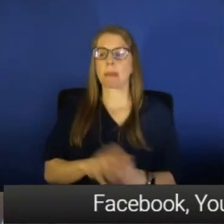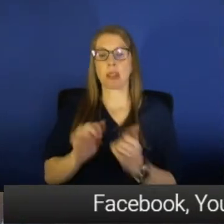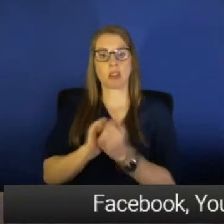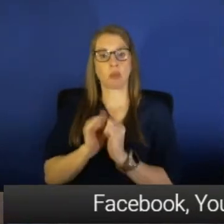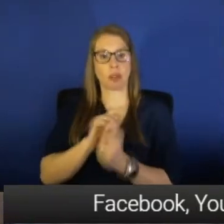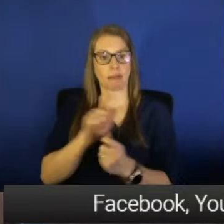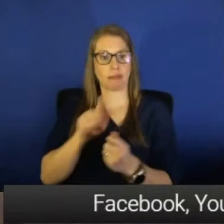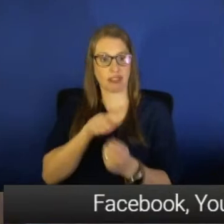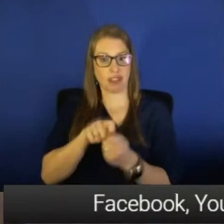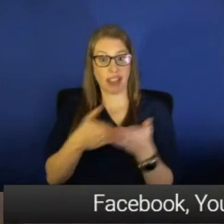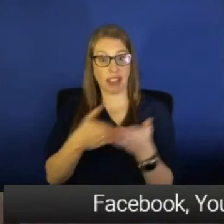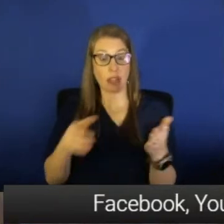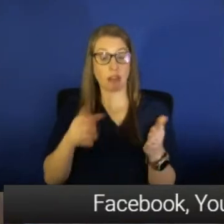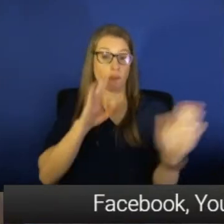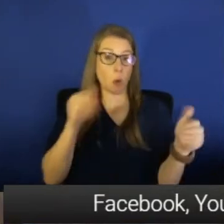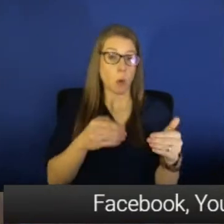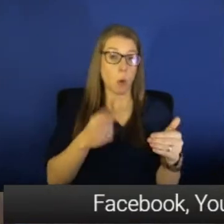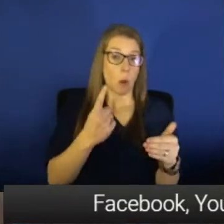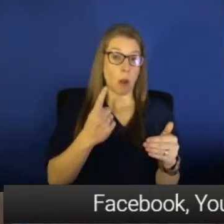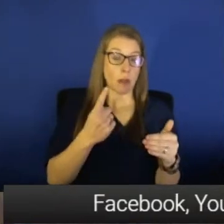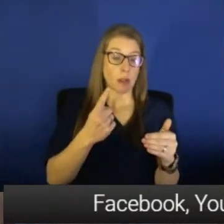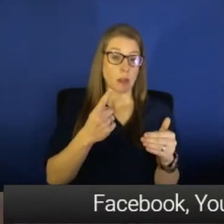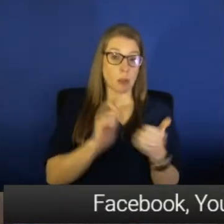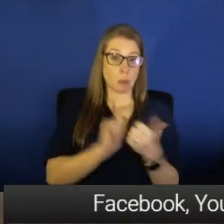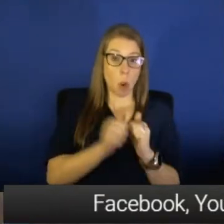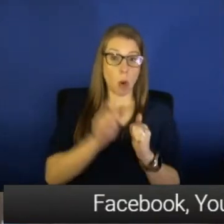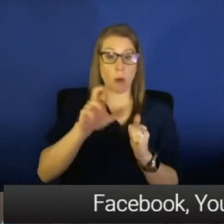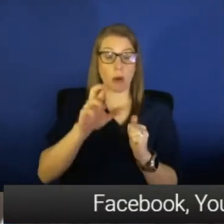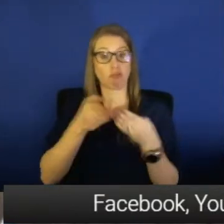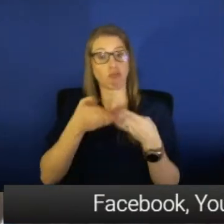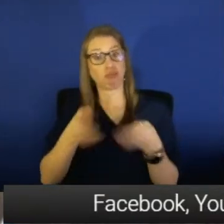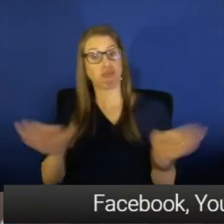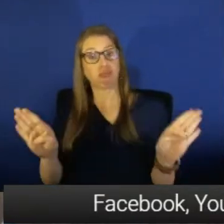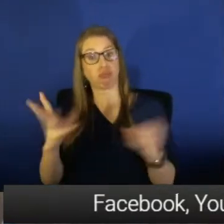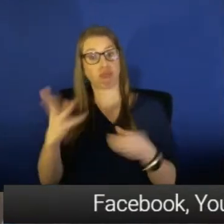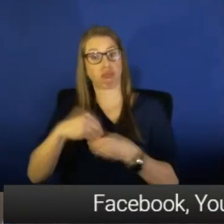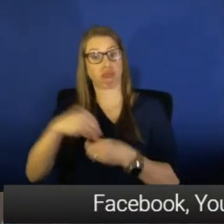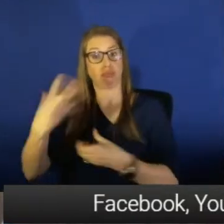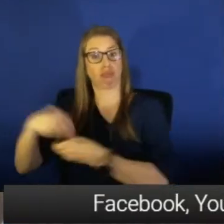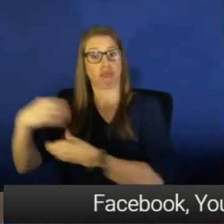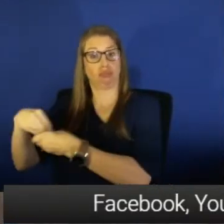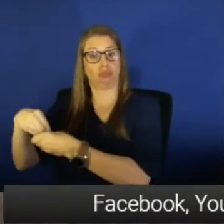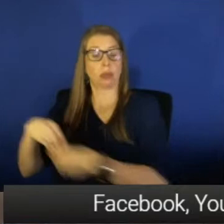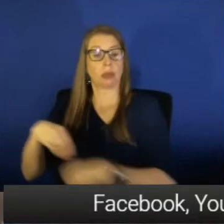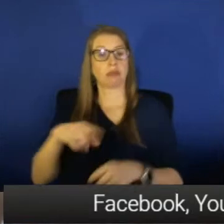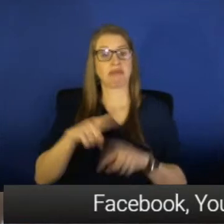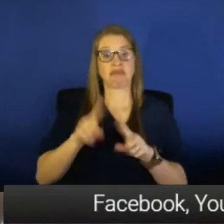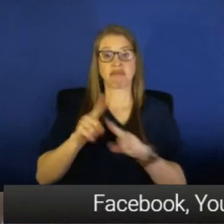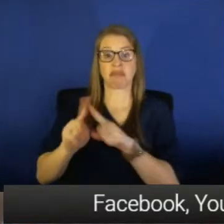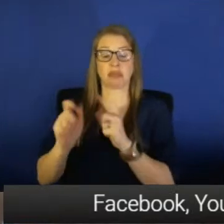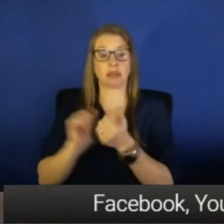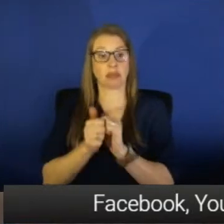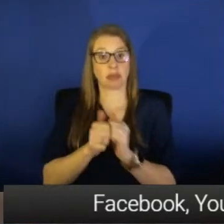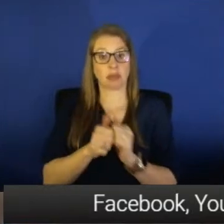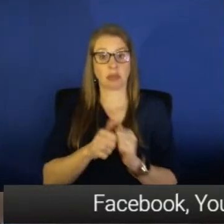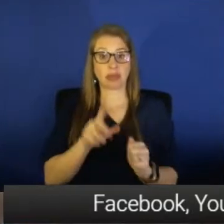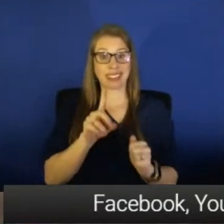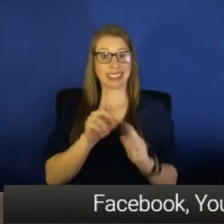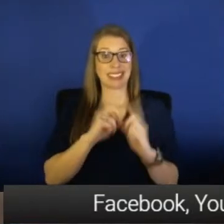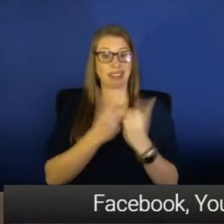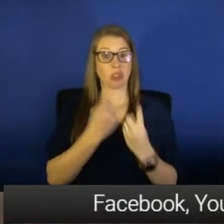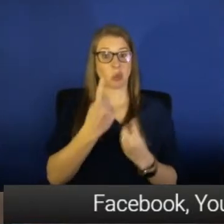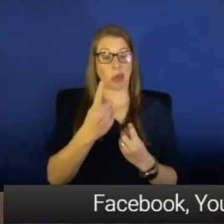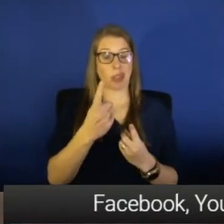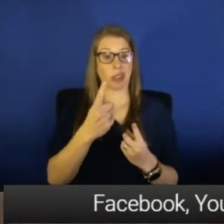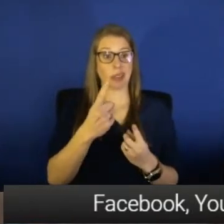focus on one sport or do multiple sports. And actually, we've found that the most of the people that end up getting Division I scholarships and